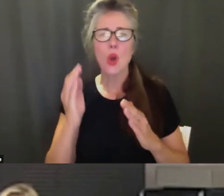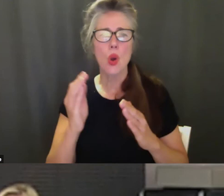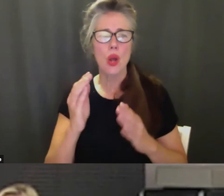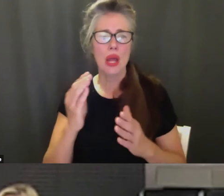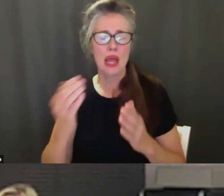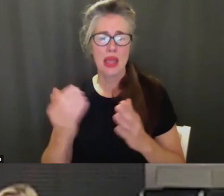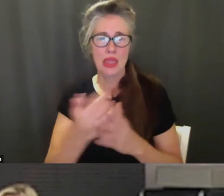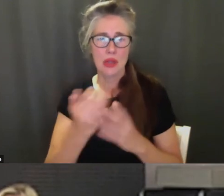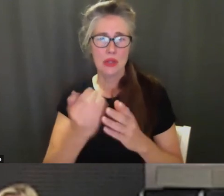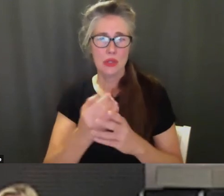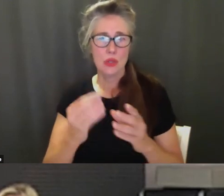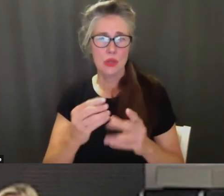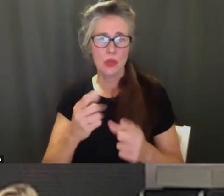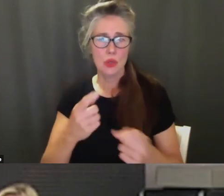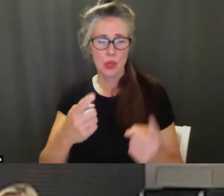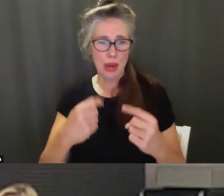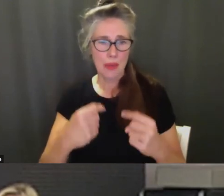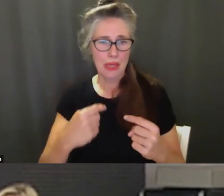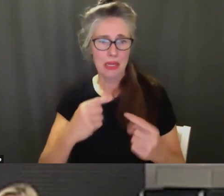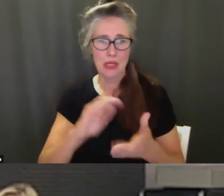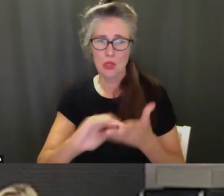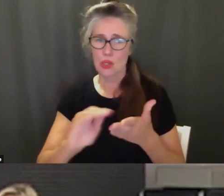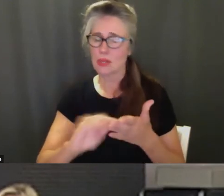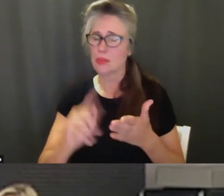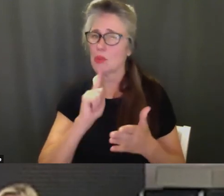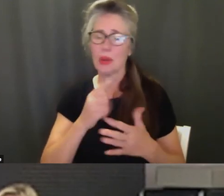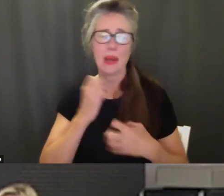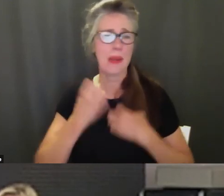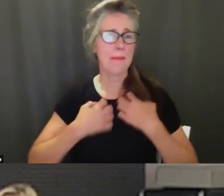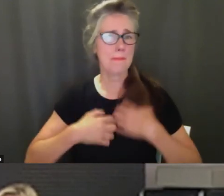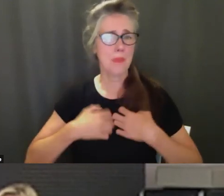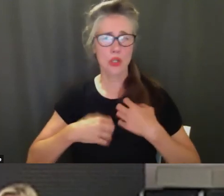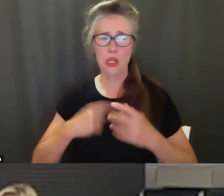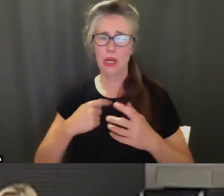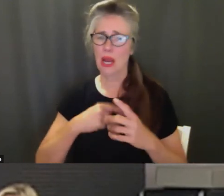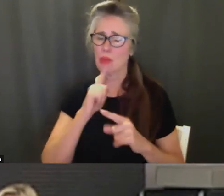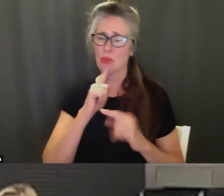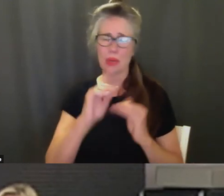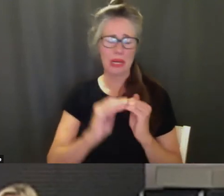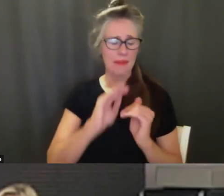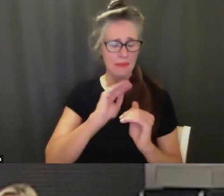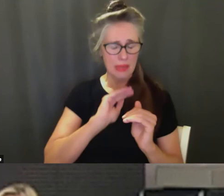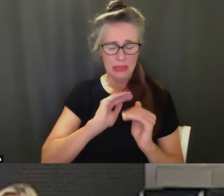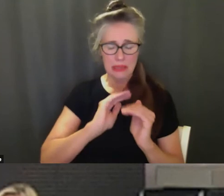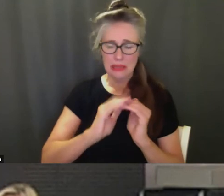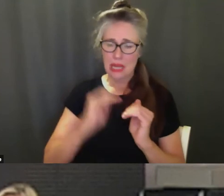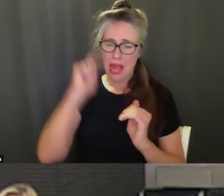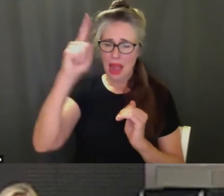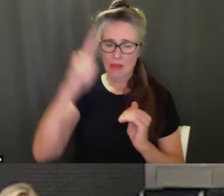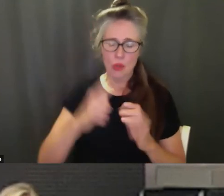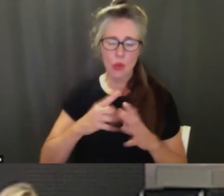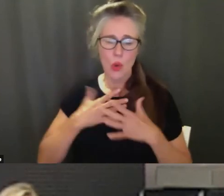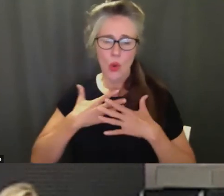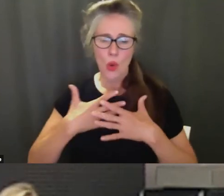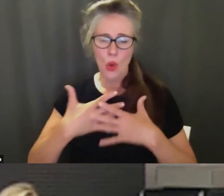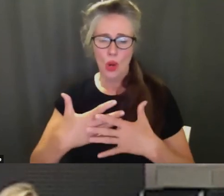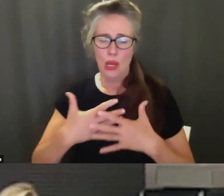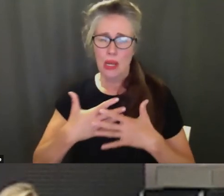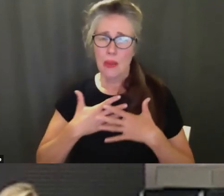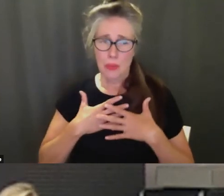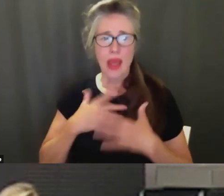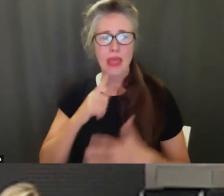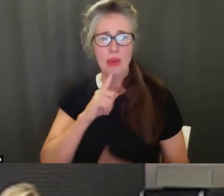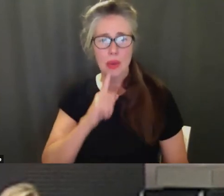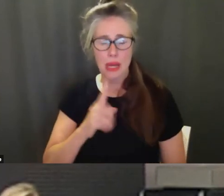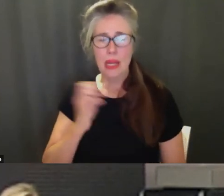students. Excuse me, this is just beyond. I have to take a deep breath here.